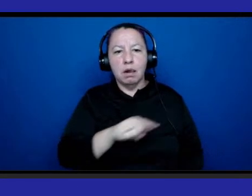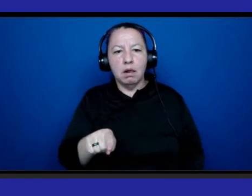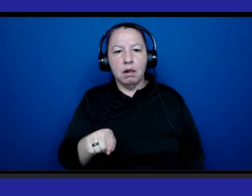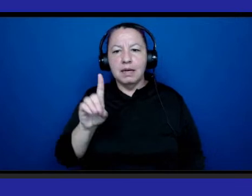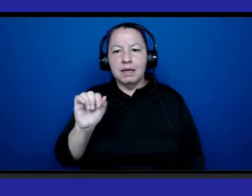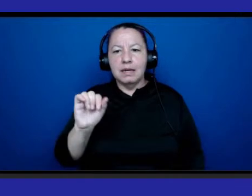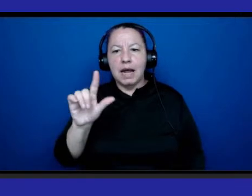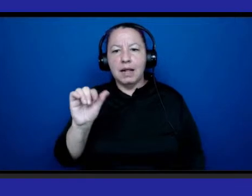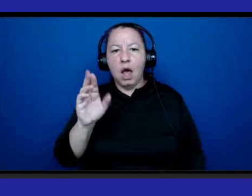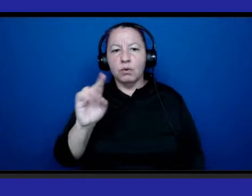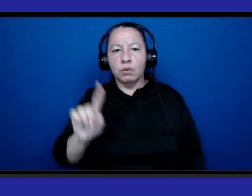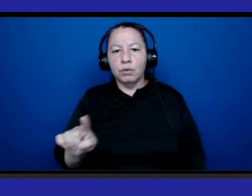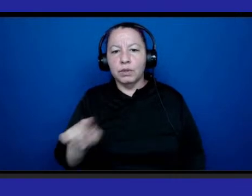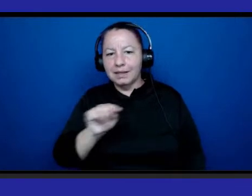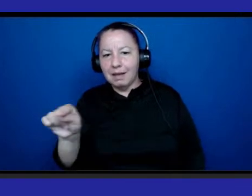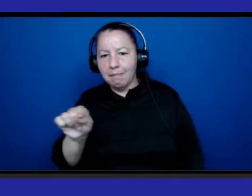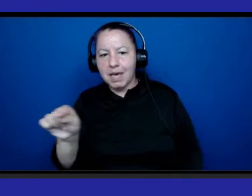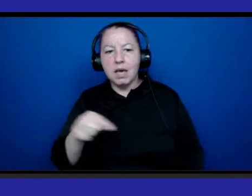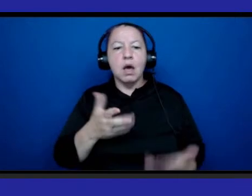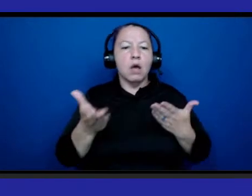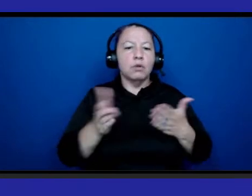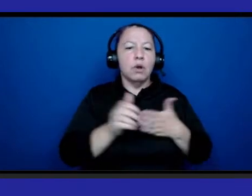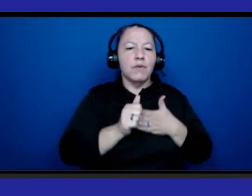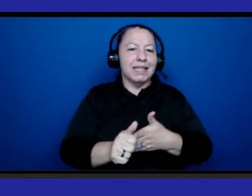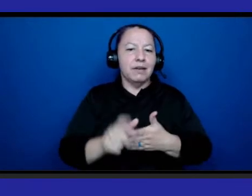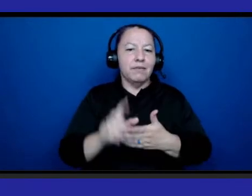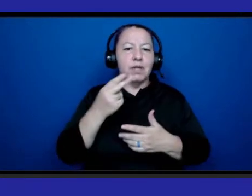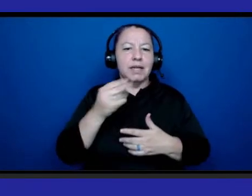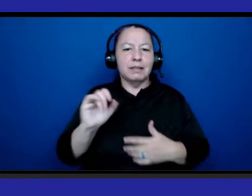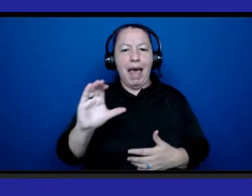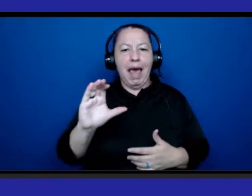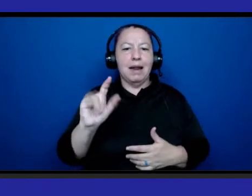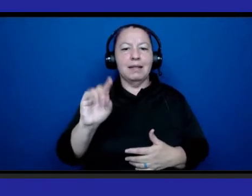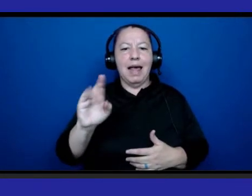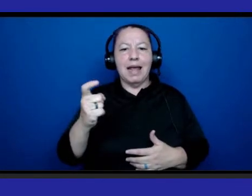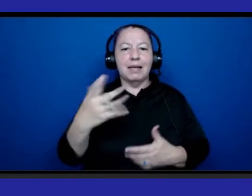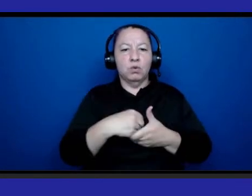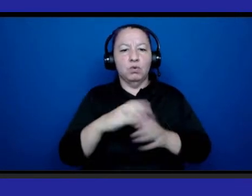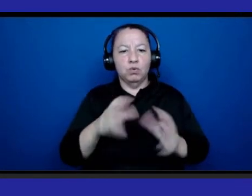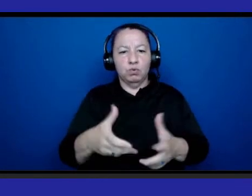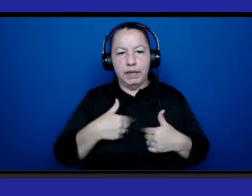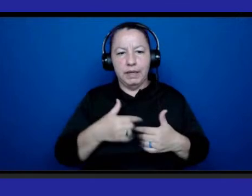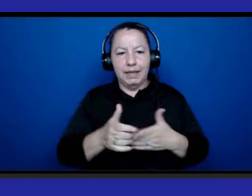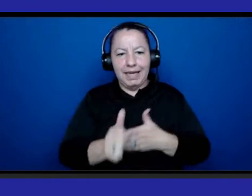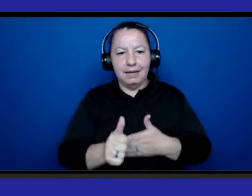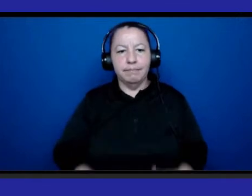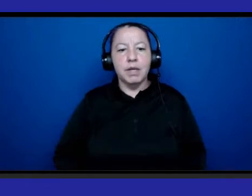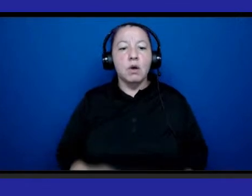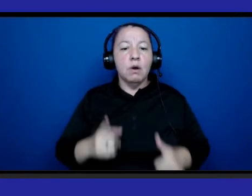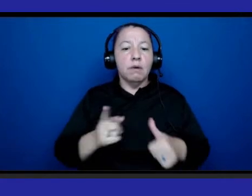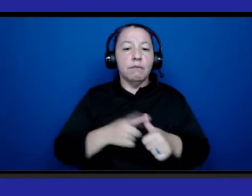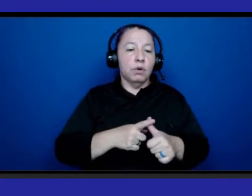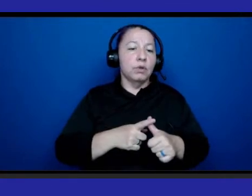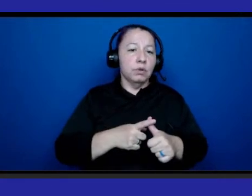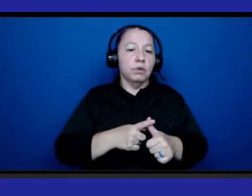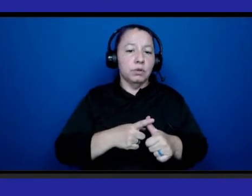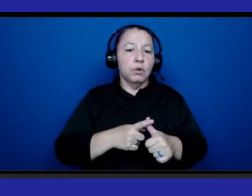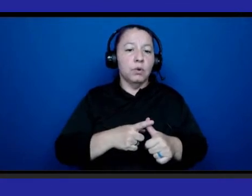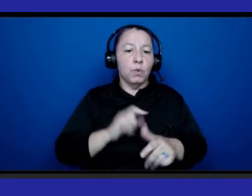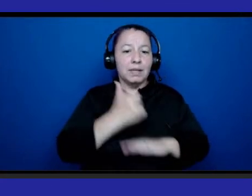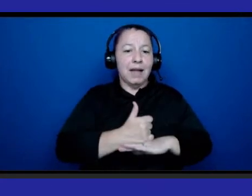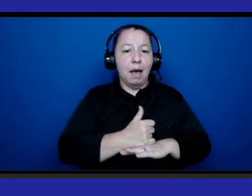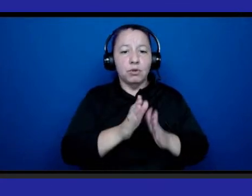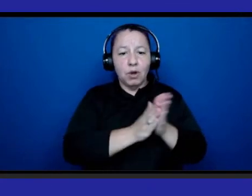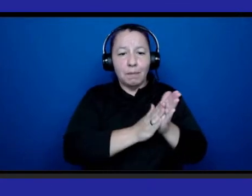lead for the Hispanic Latinx Inclusion Group. First and foremost, within the group, we have established a mission and vision